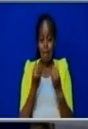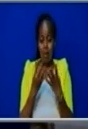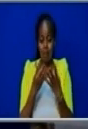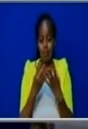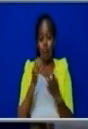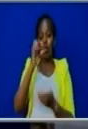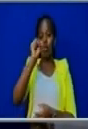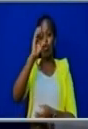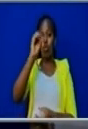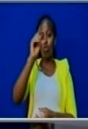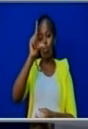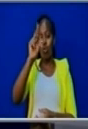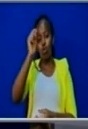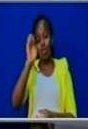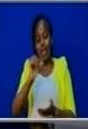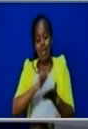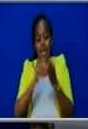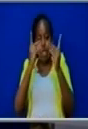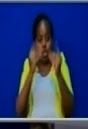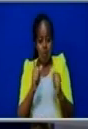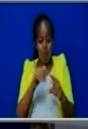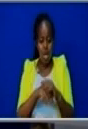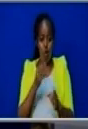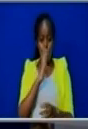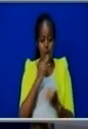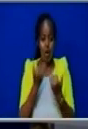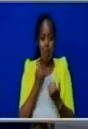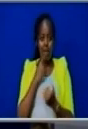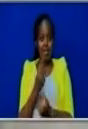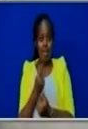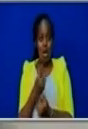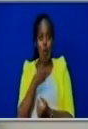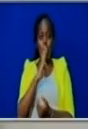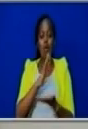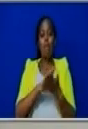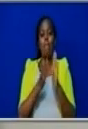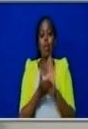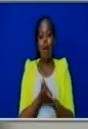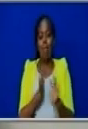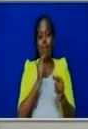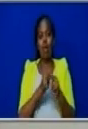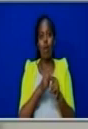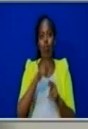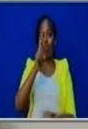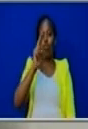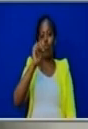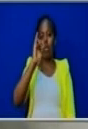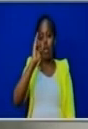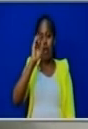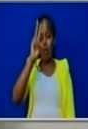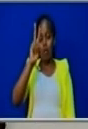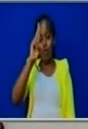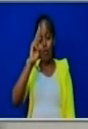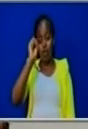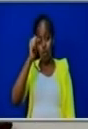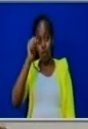which dissolves in water. Mhm. So we can call water as universal solvent. Oh, it's a universal